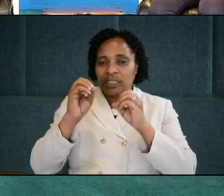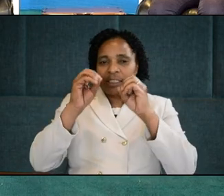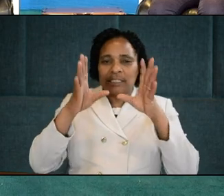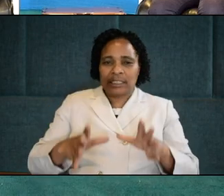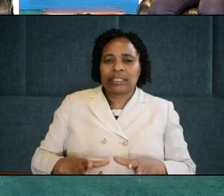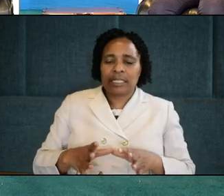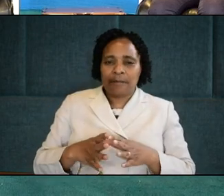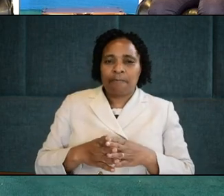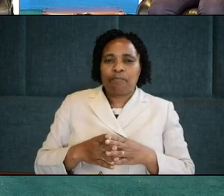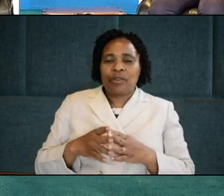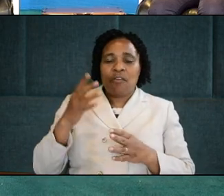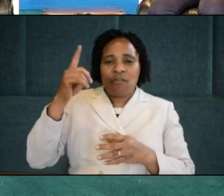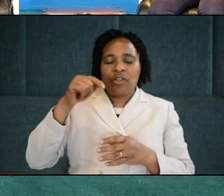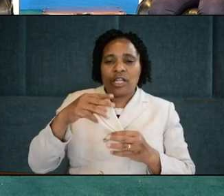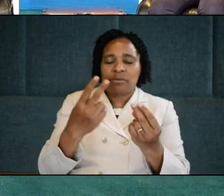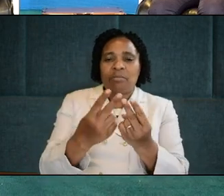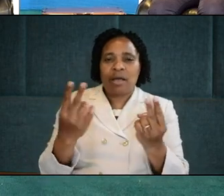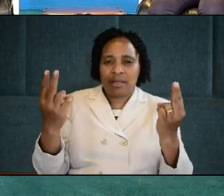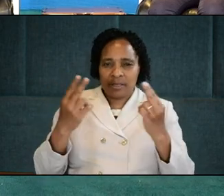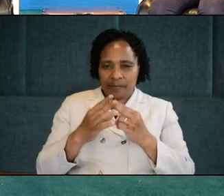teacher or the proctor for this panel.